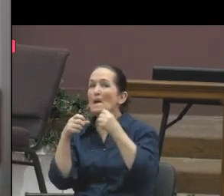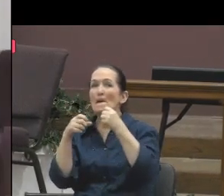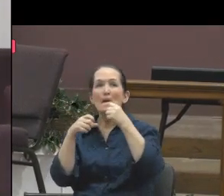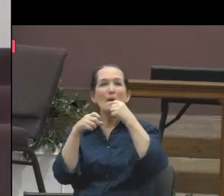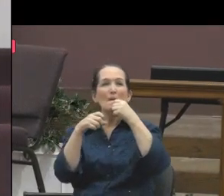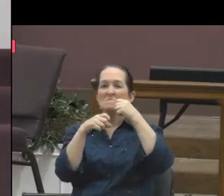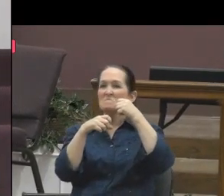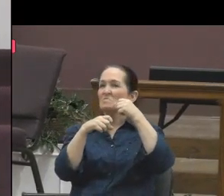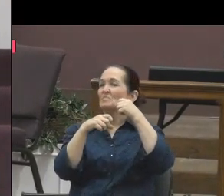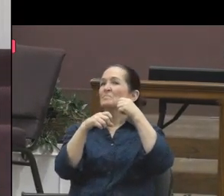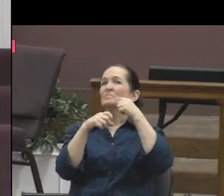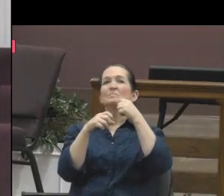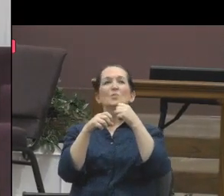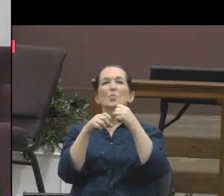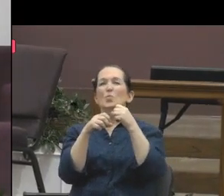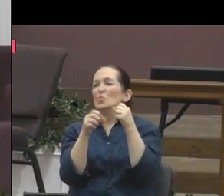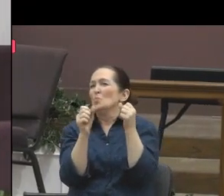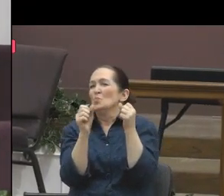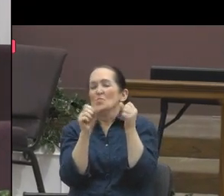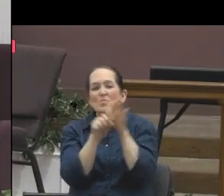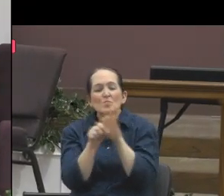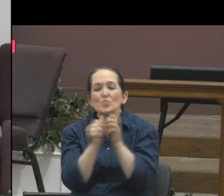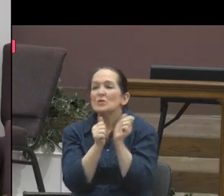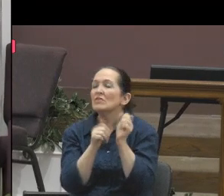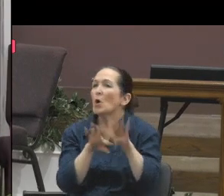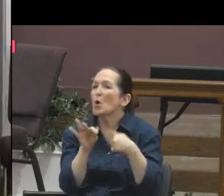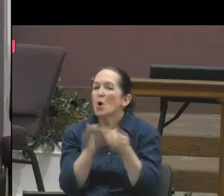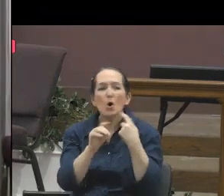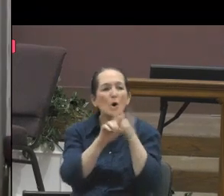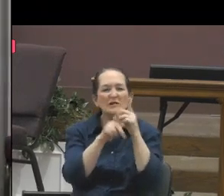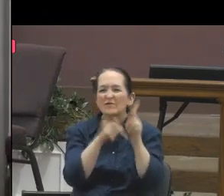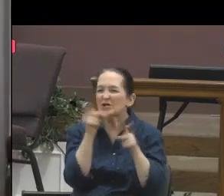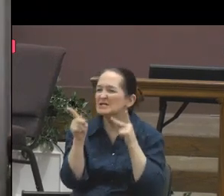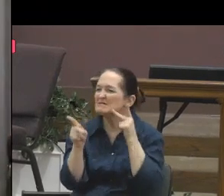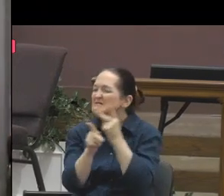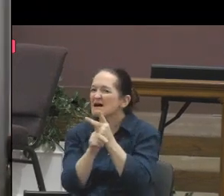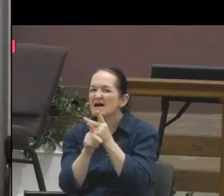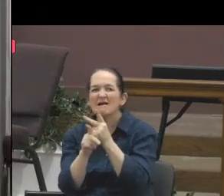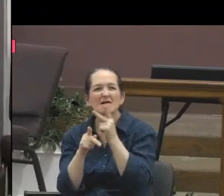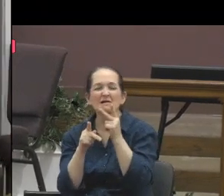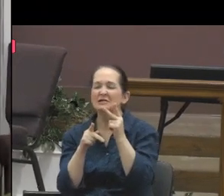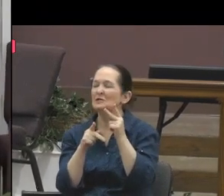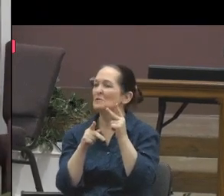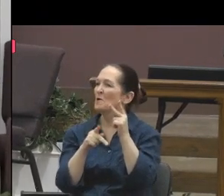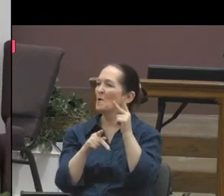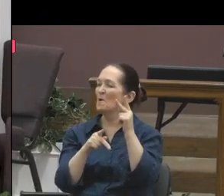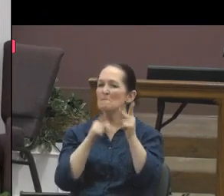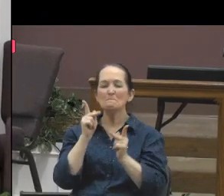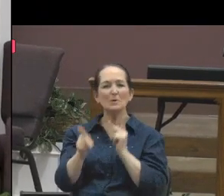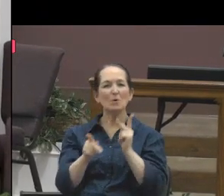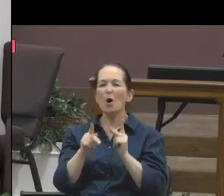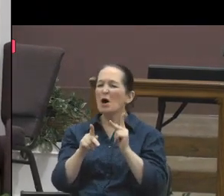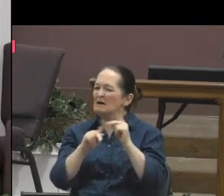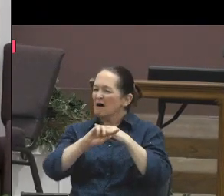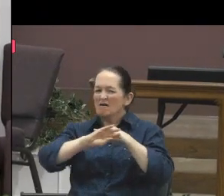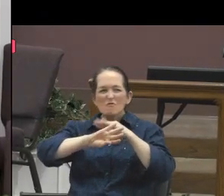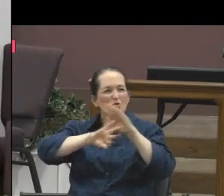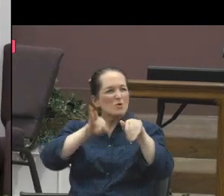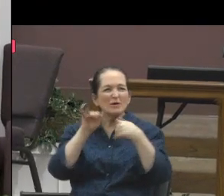all different kinds of people. All different types of people. All